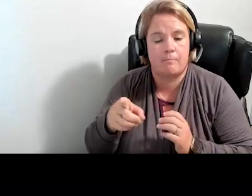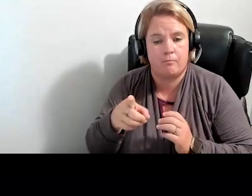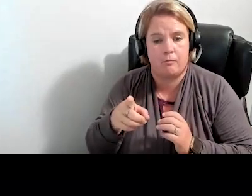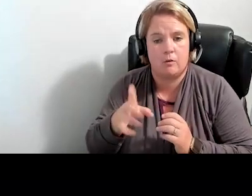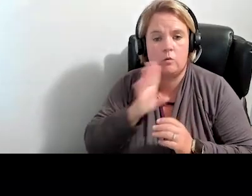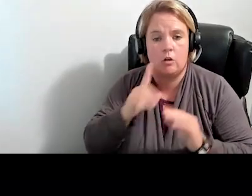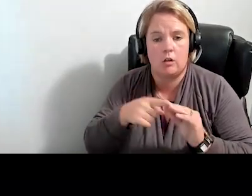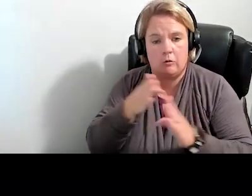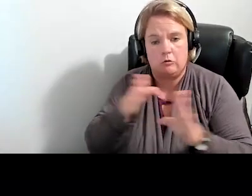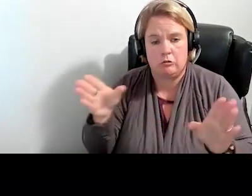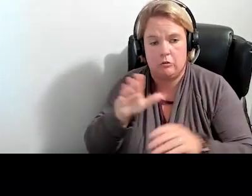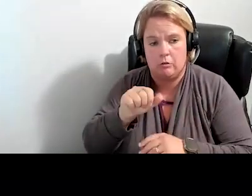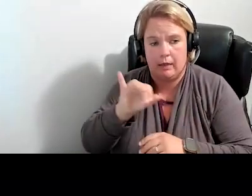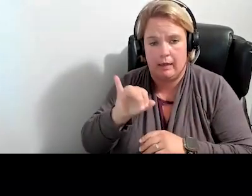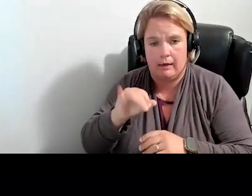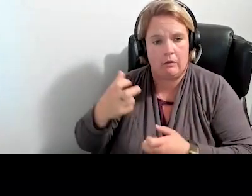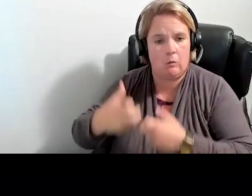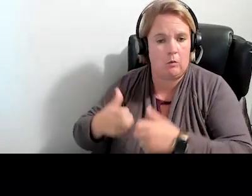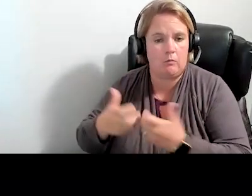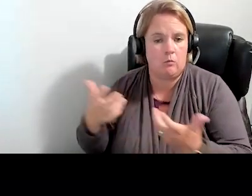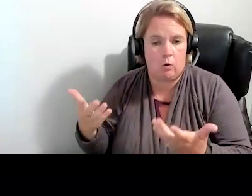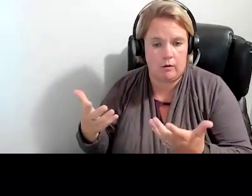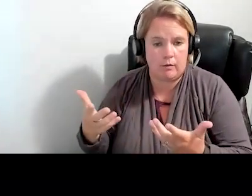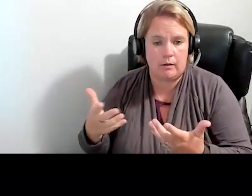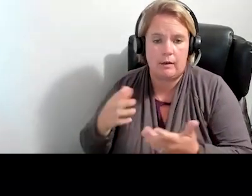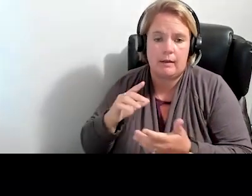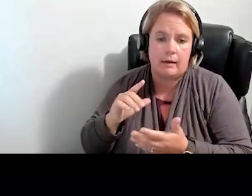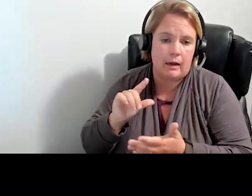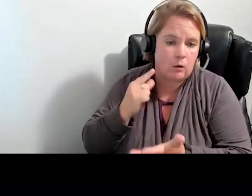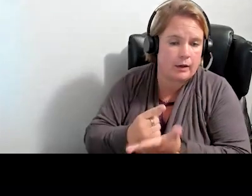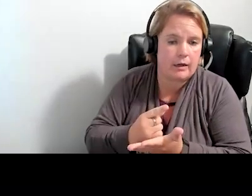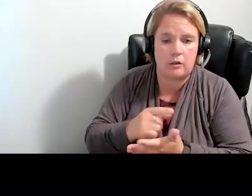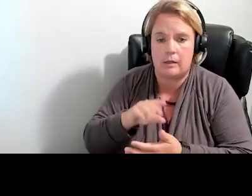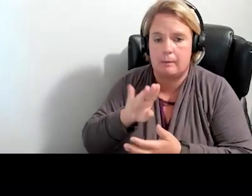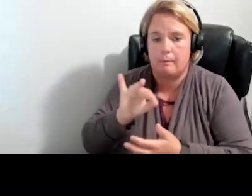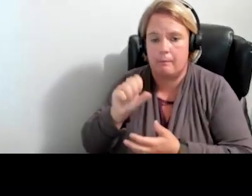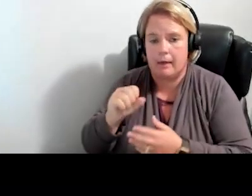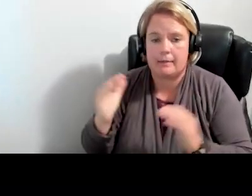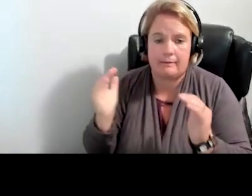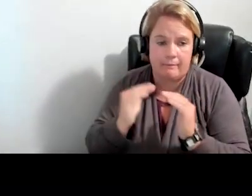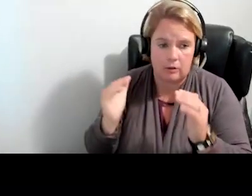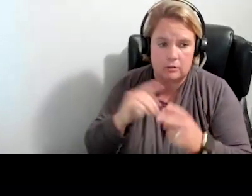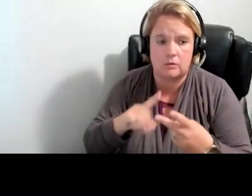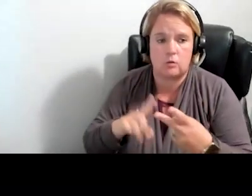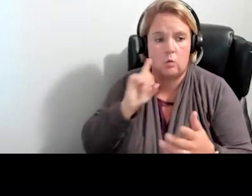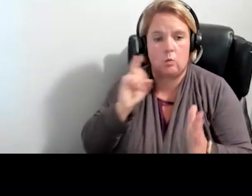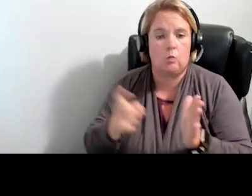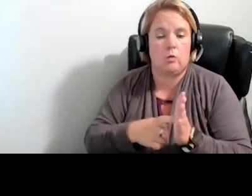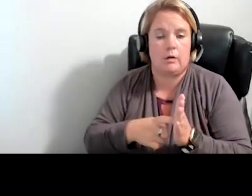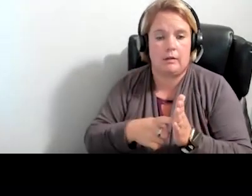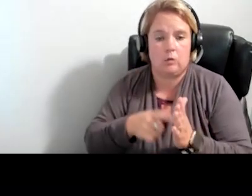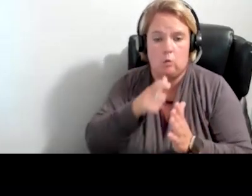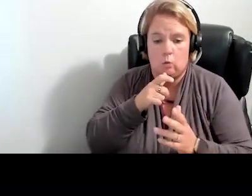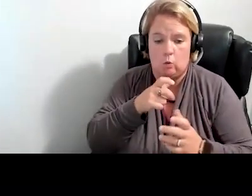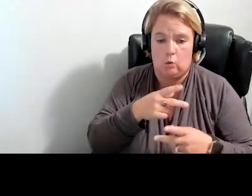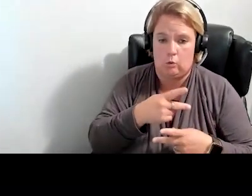generative AI is the problems with it. How do we guarantee bias and fairness? How do we recognize that the people who